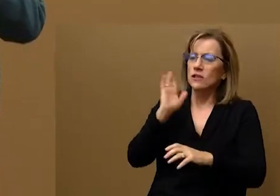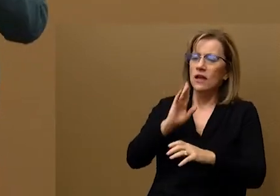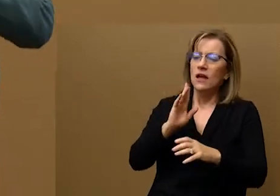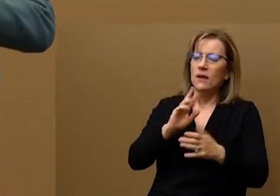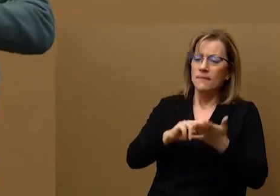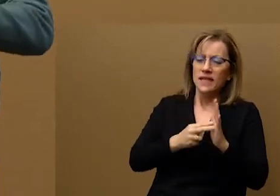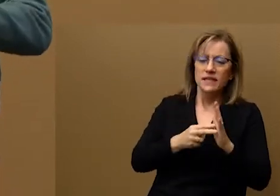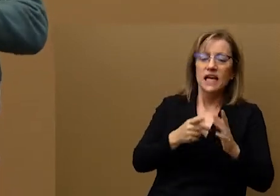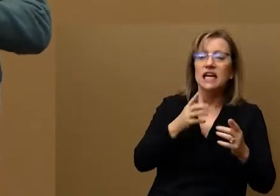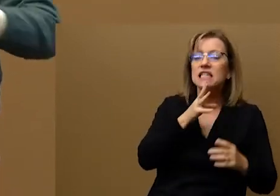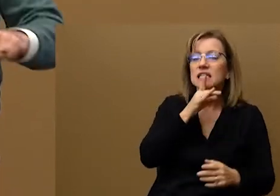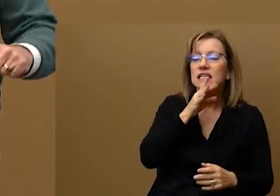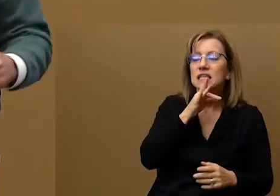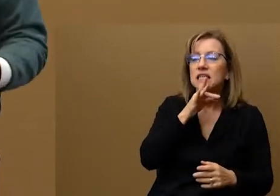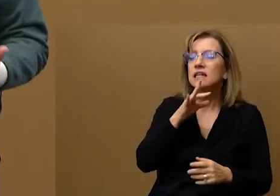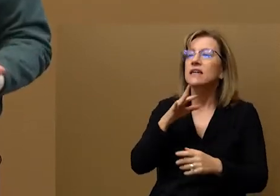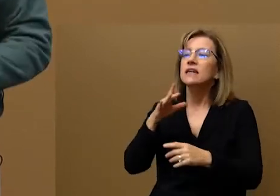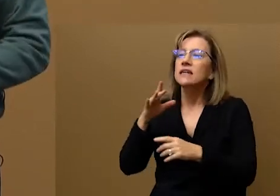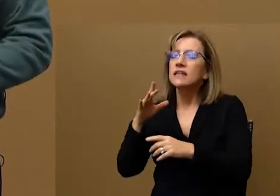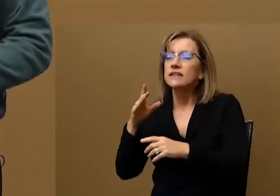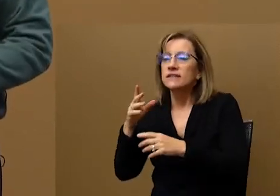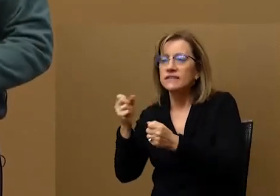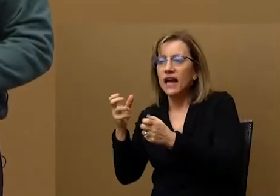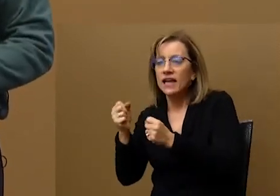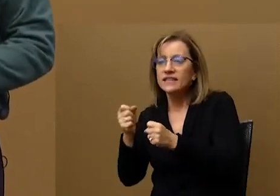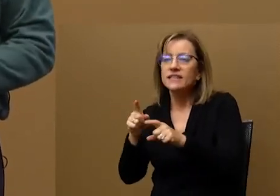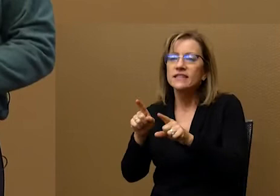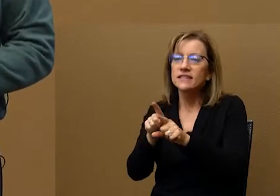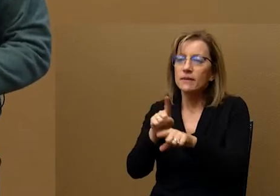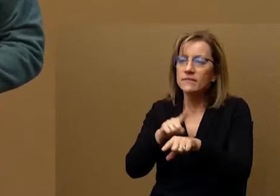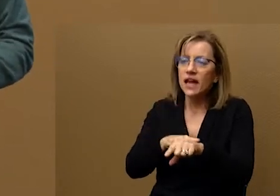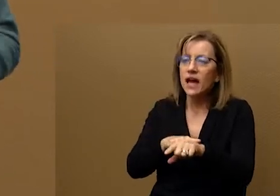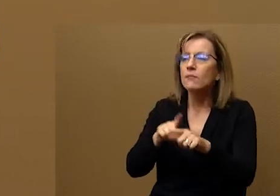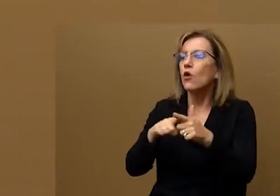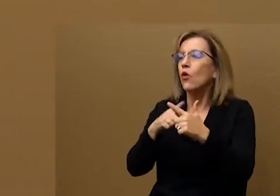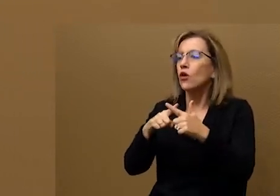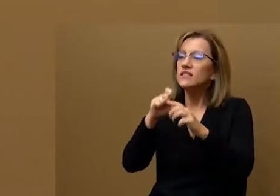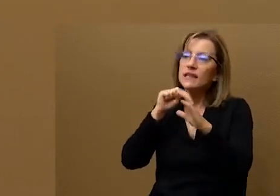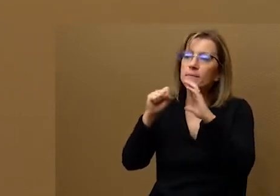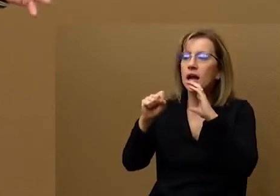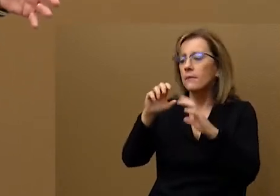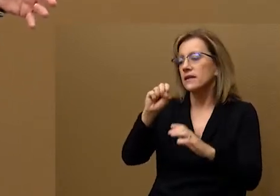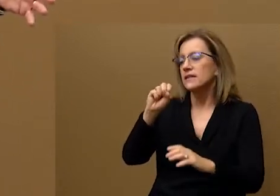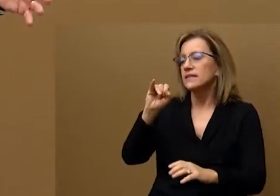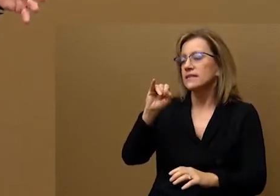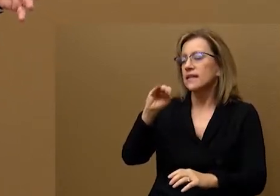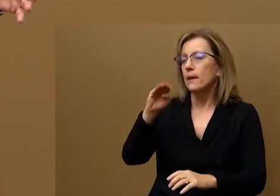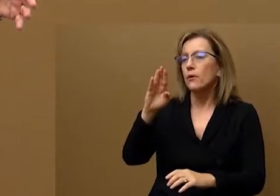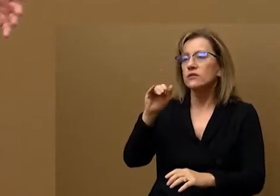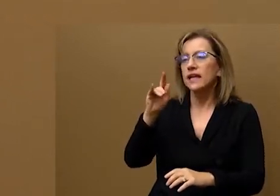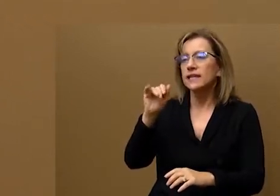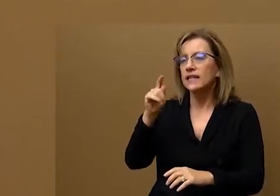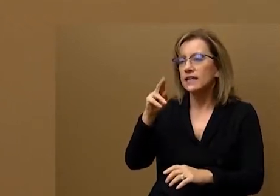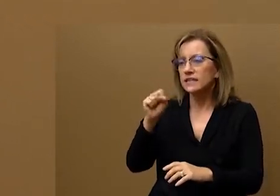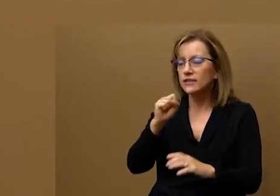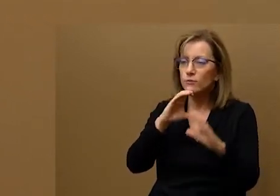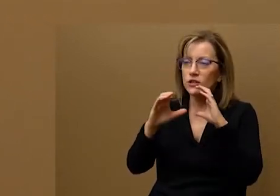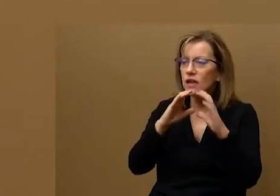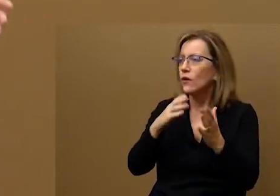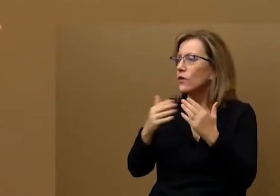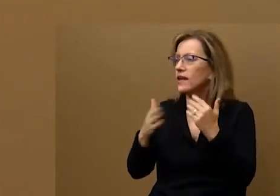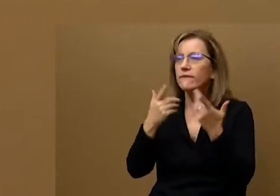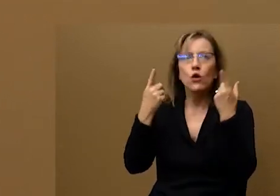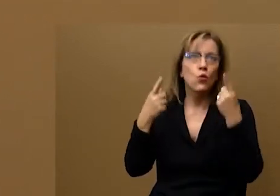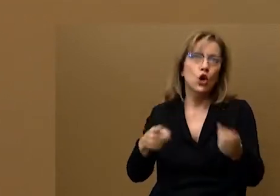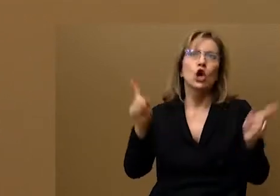meant signing and speaking at the same time, also called simultaneous communication. But it could mean many things. It really is supposed to mean